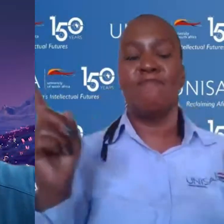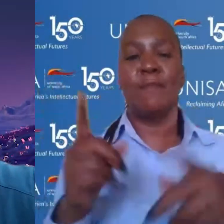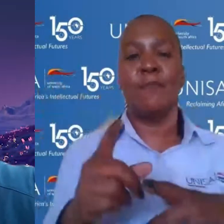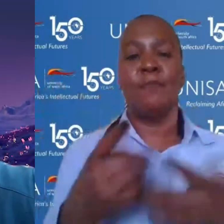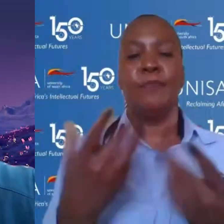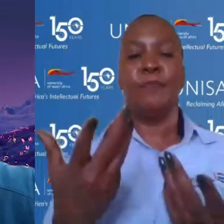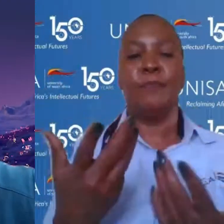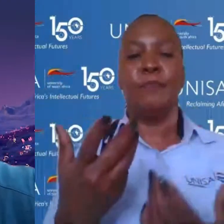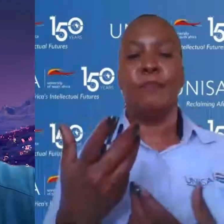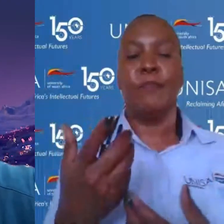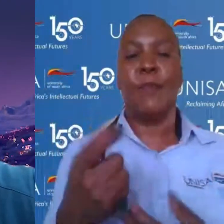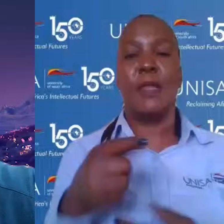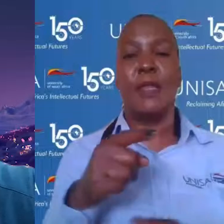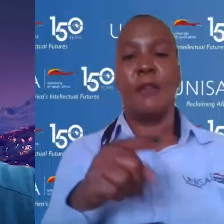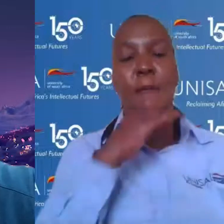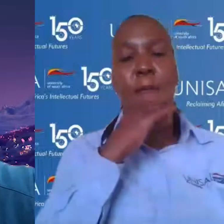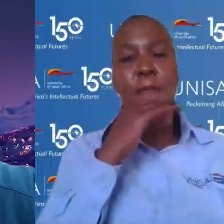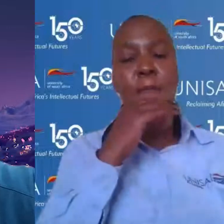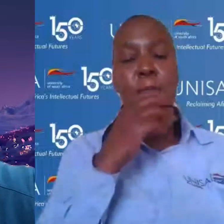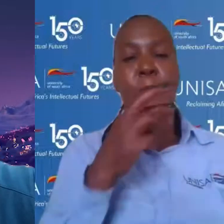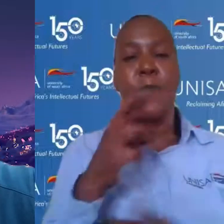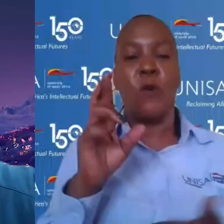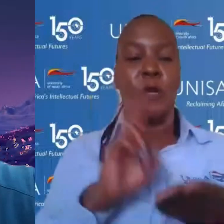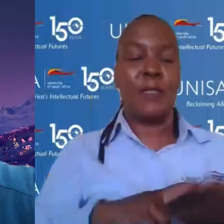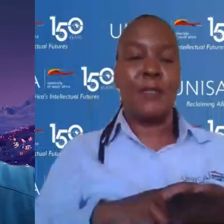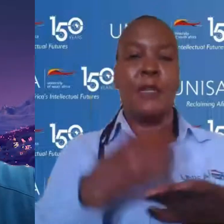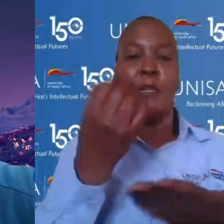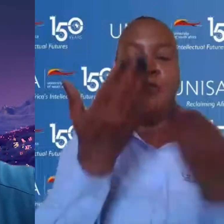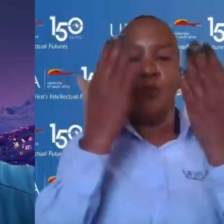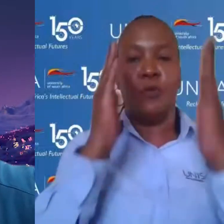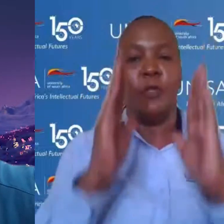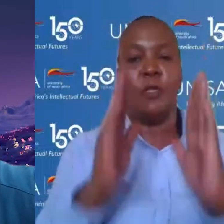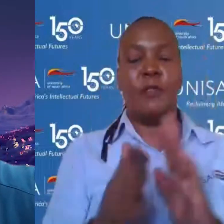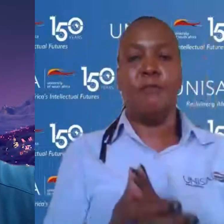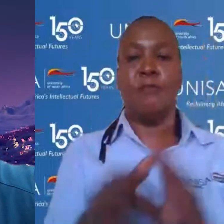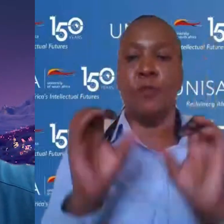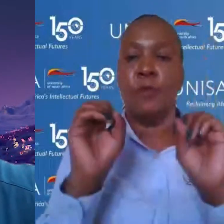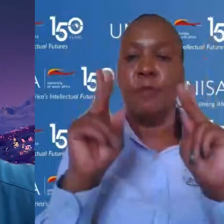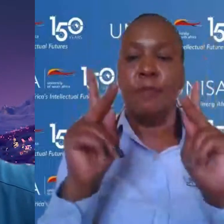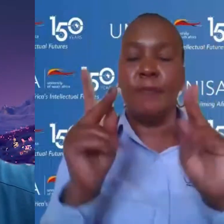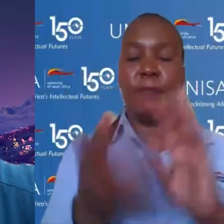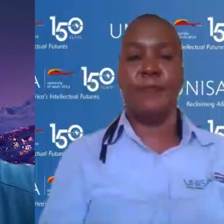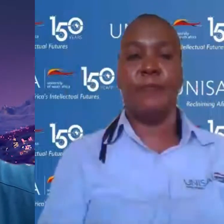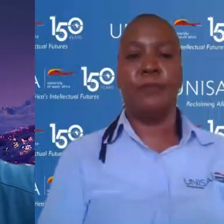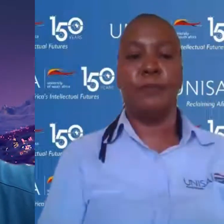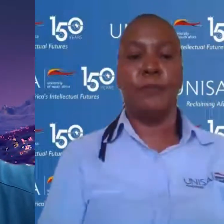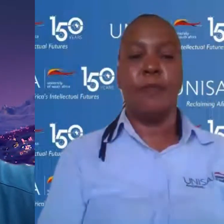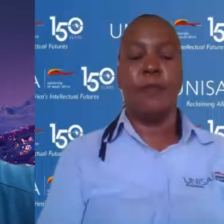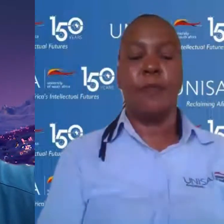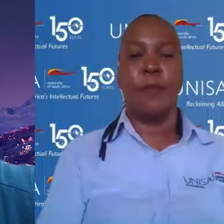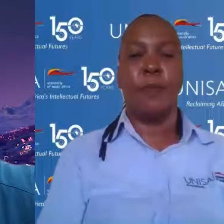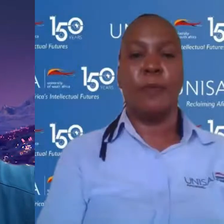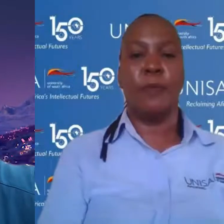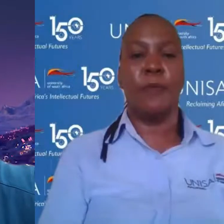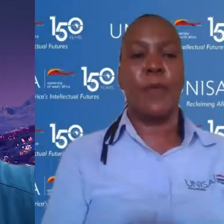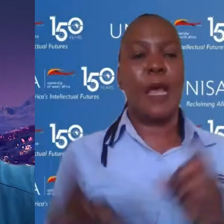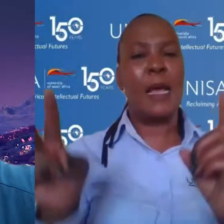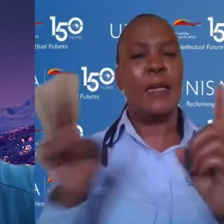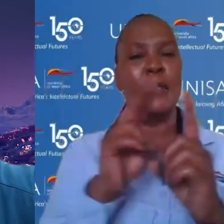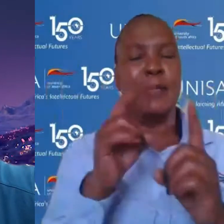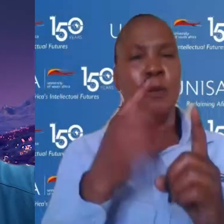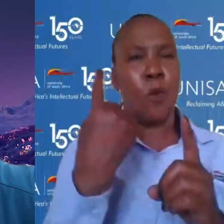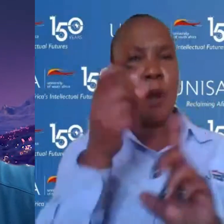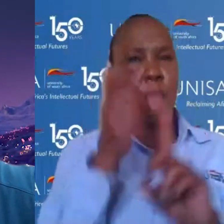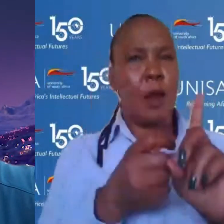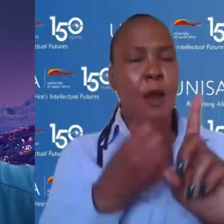meant for registered students. Okay. I see someone, wow,